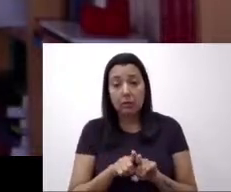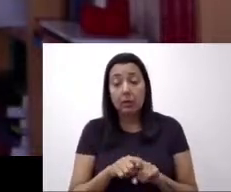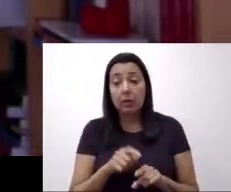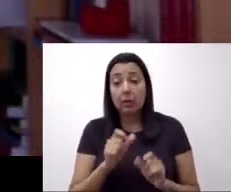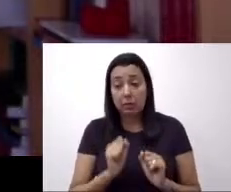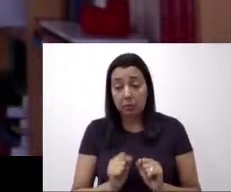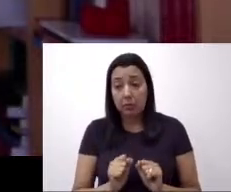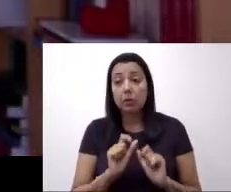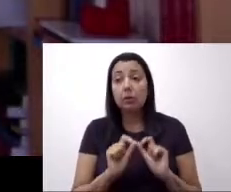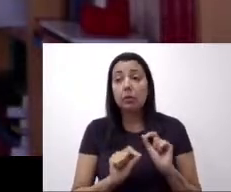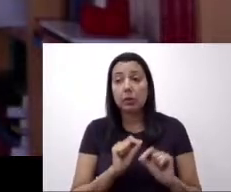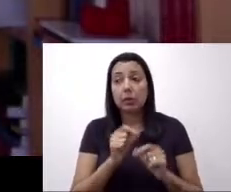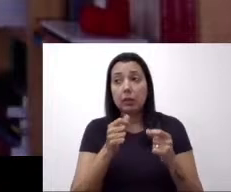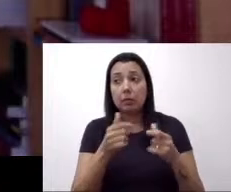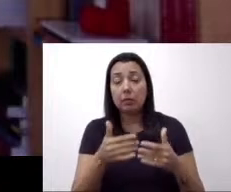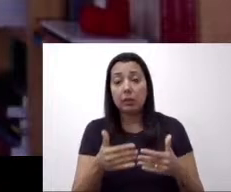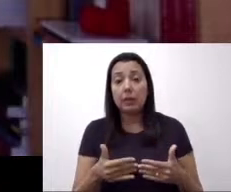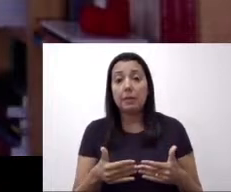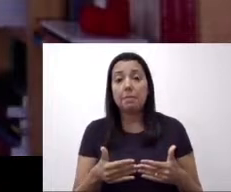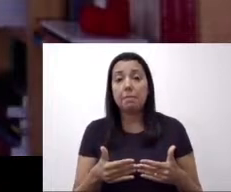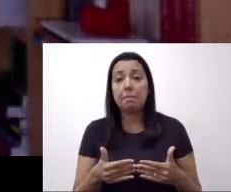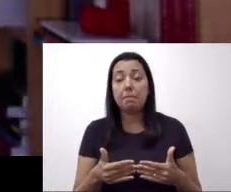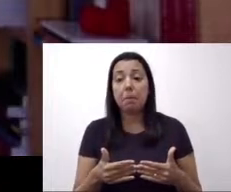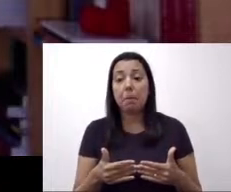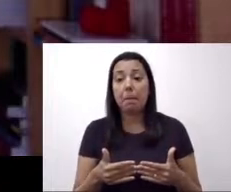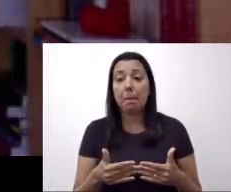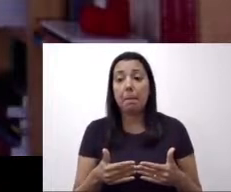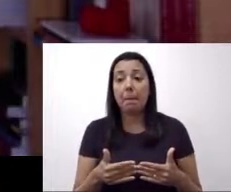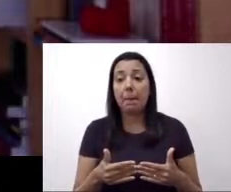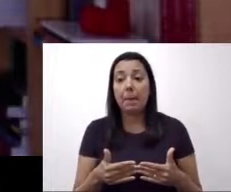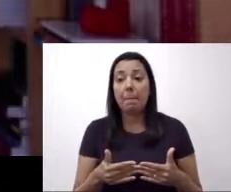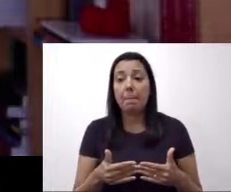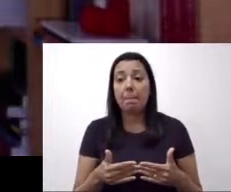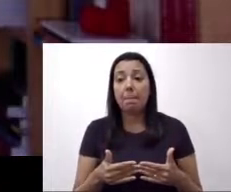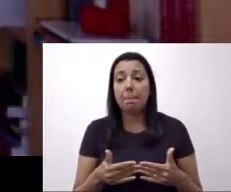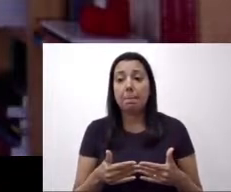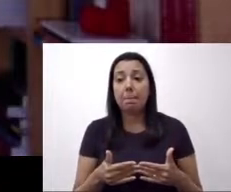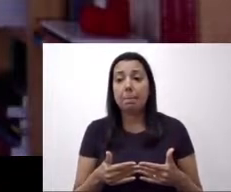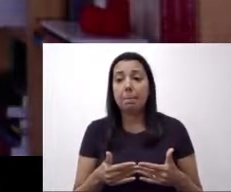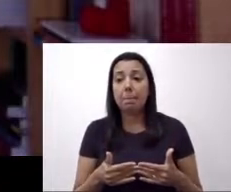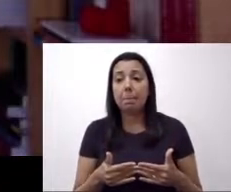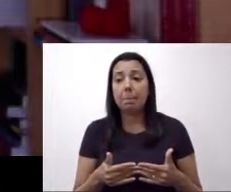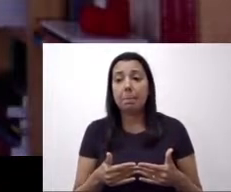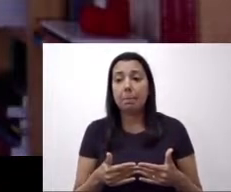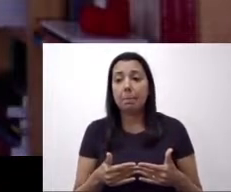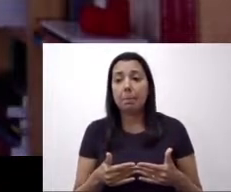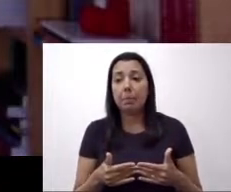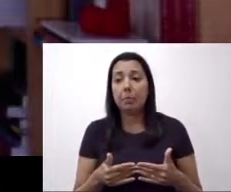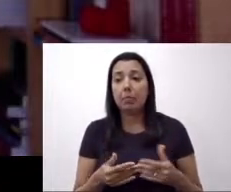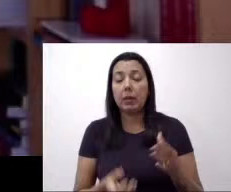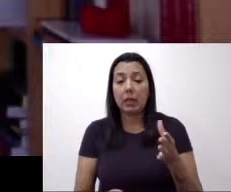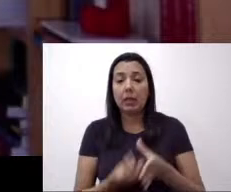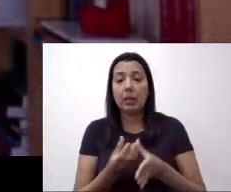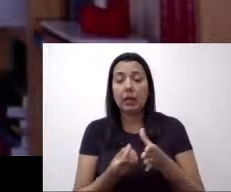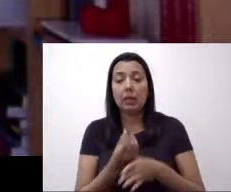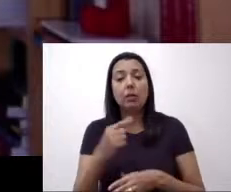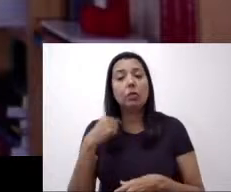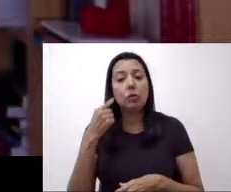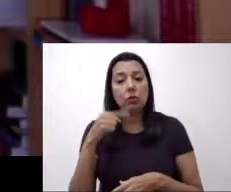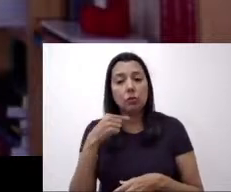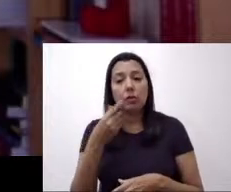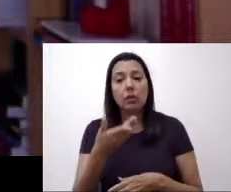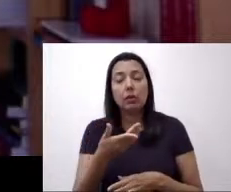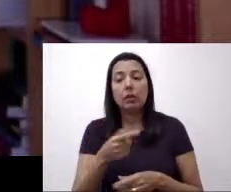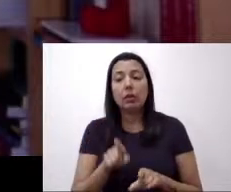the policy brokers and the advocacy coalition framework, and